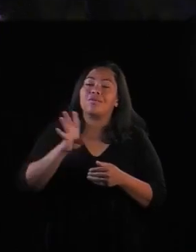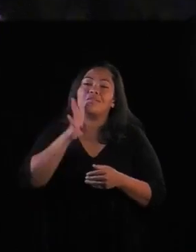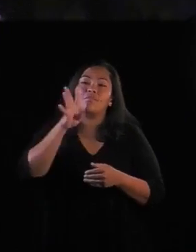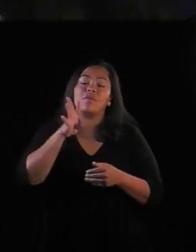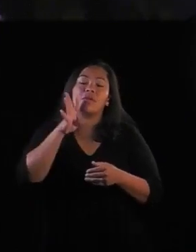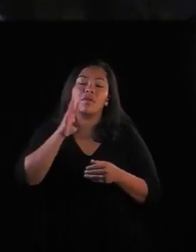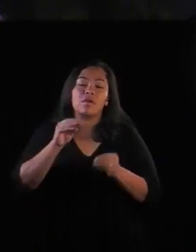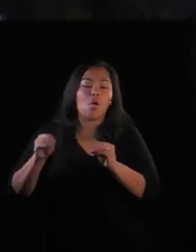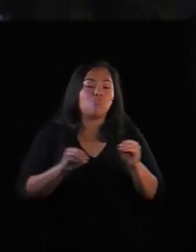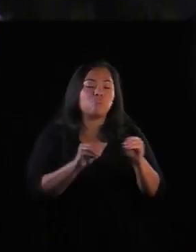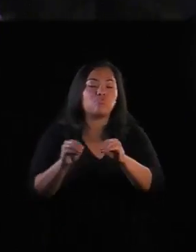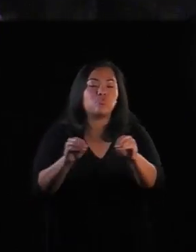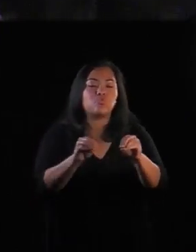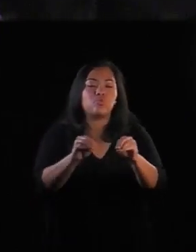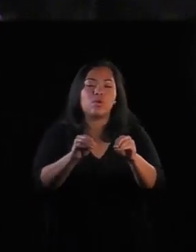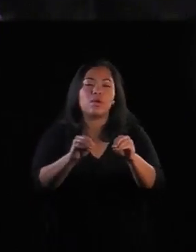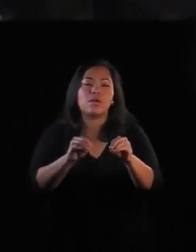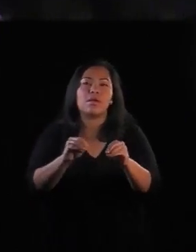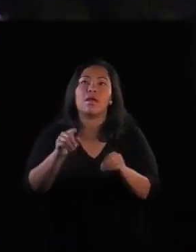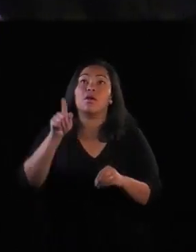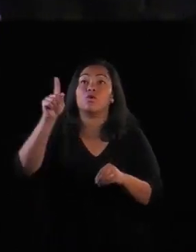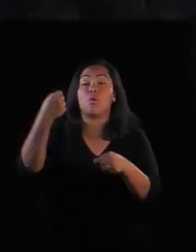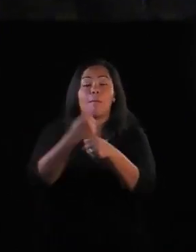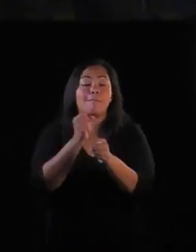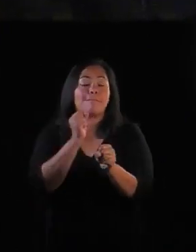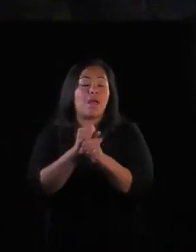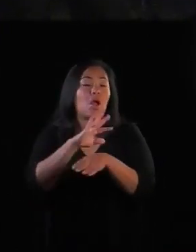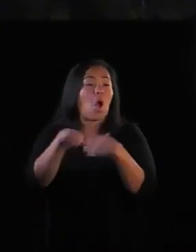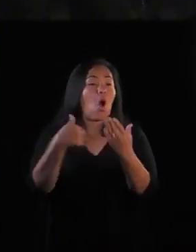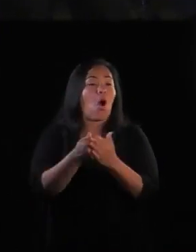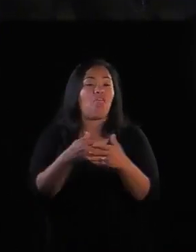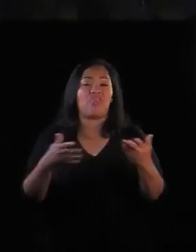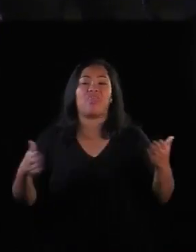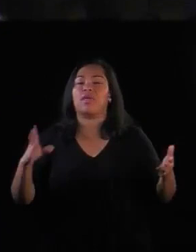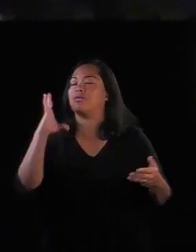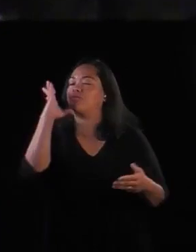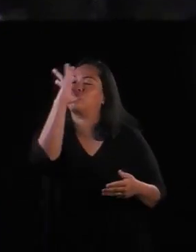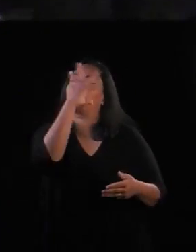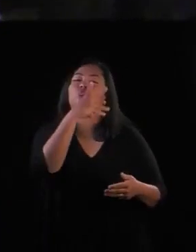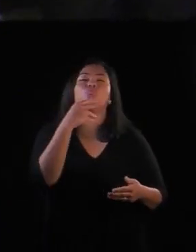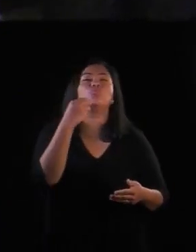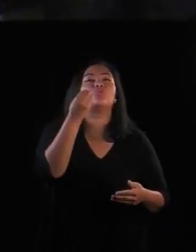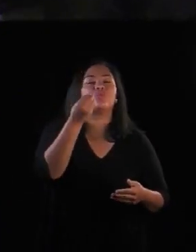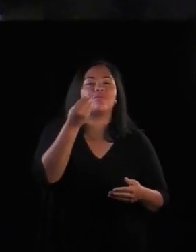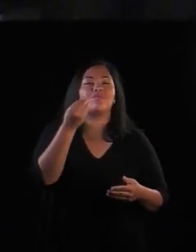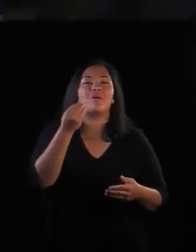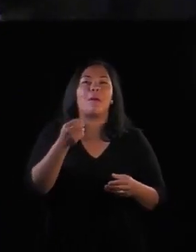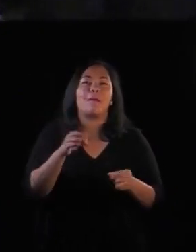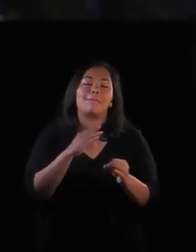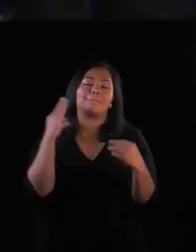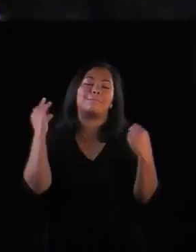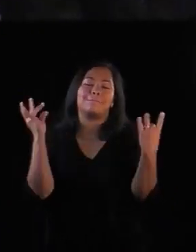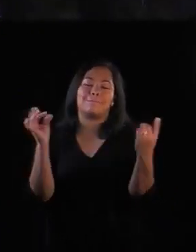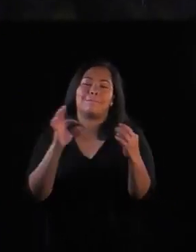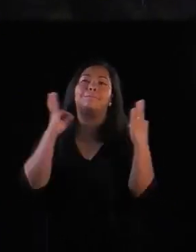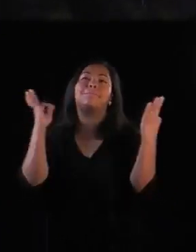and moving. I thank you that you make all things beautiful just in time.